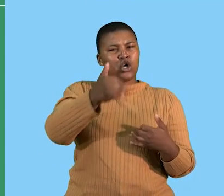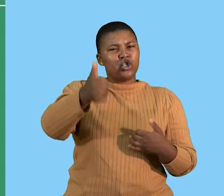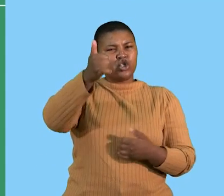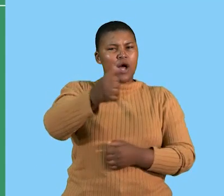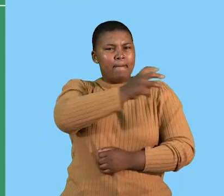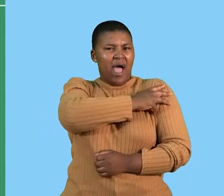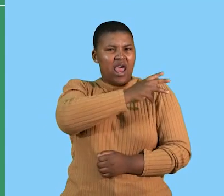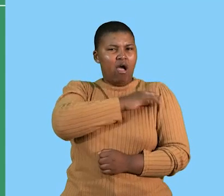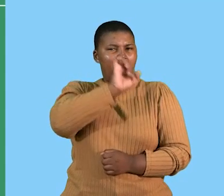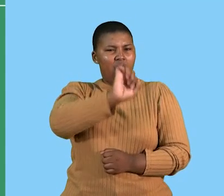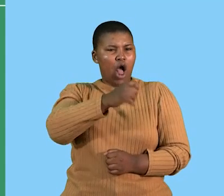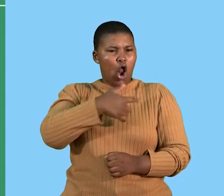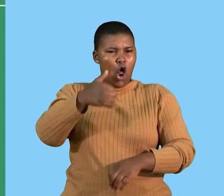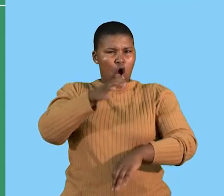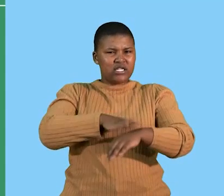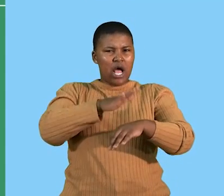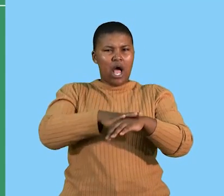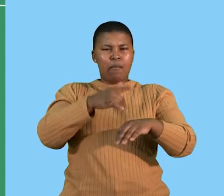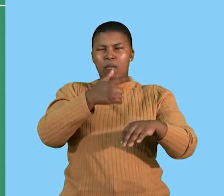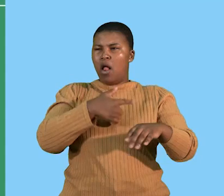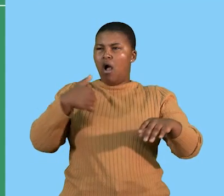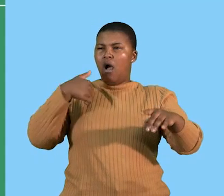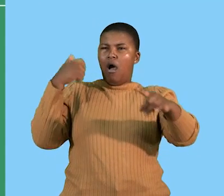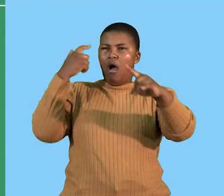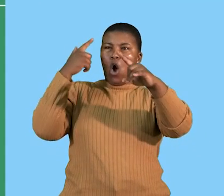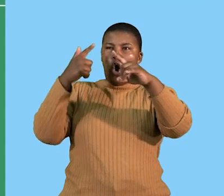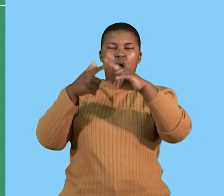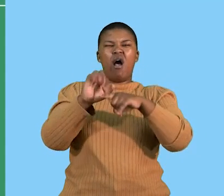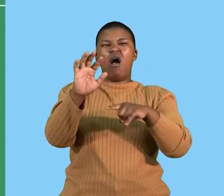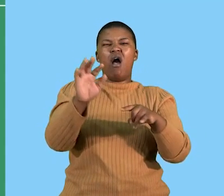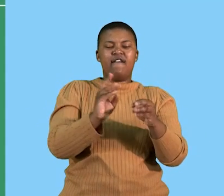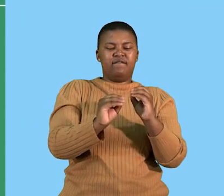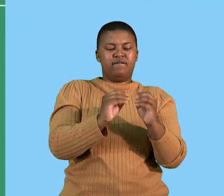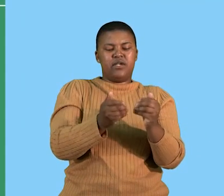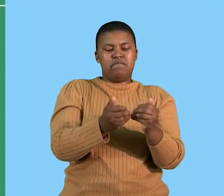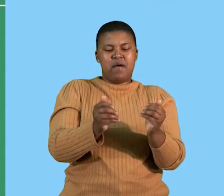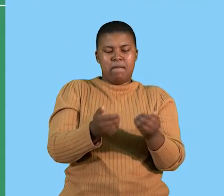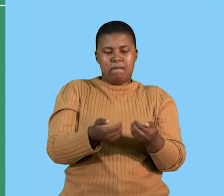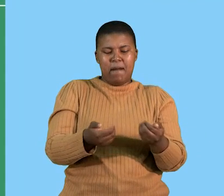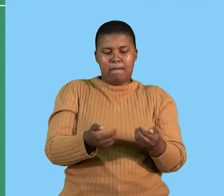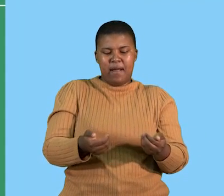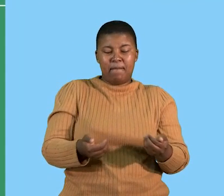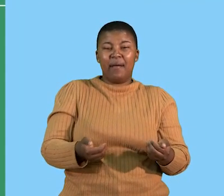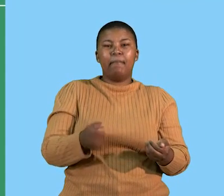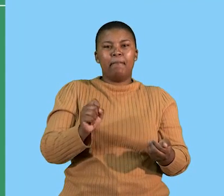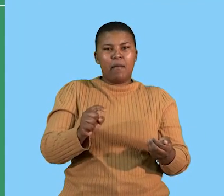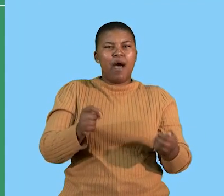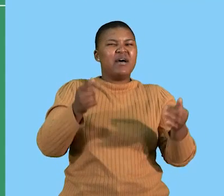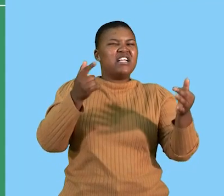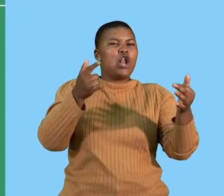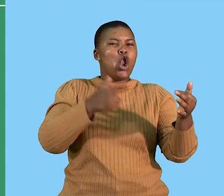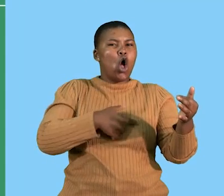management and breaks it into medium-term goals. So we talk about they make